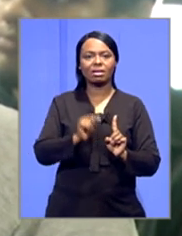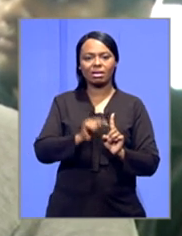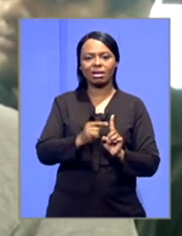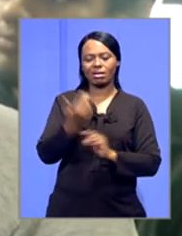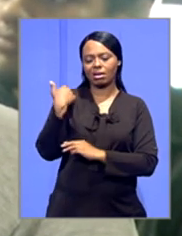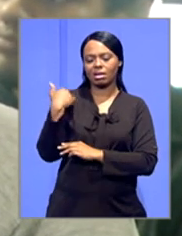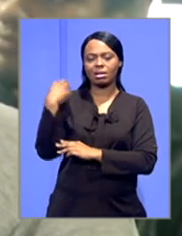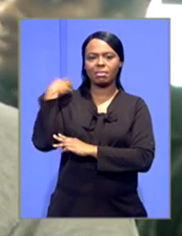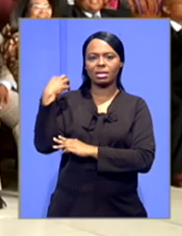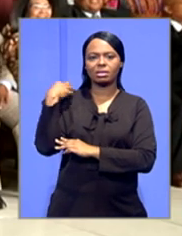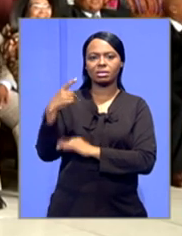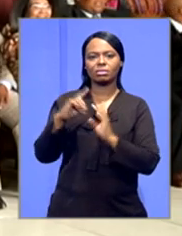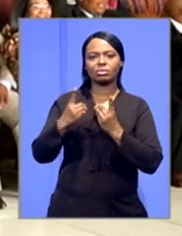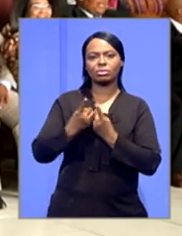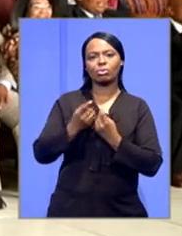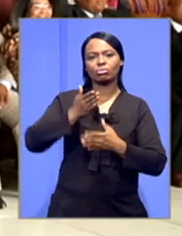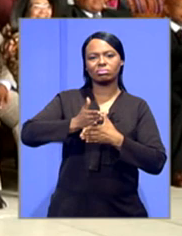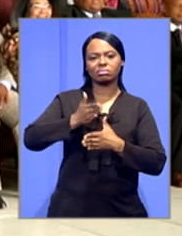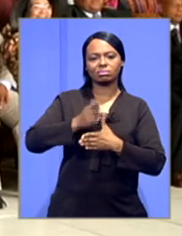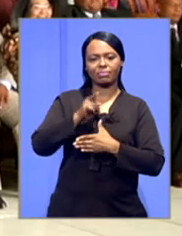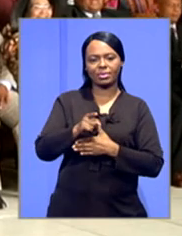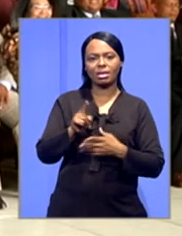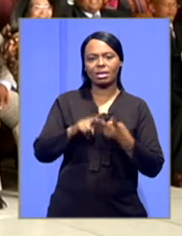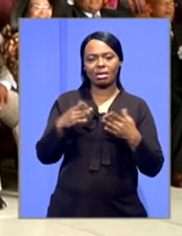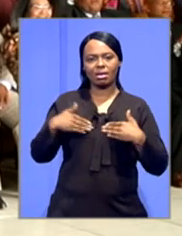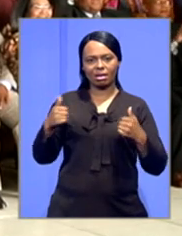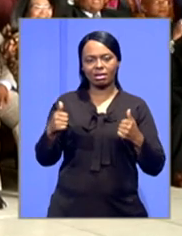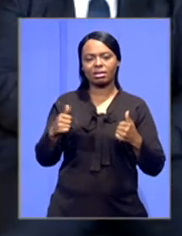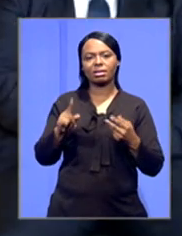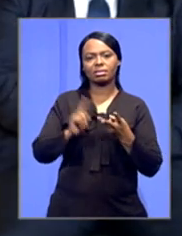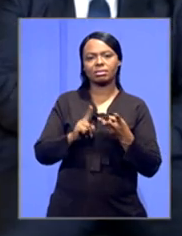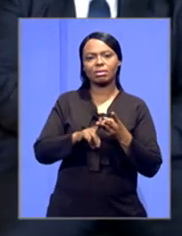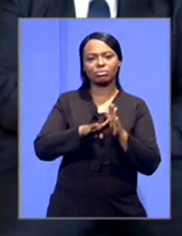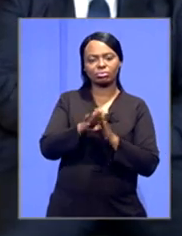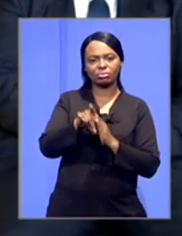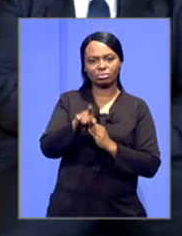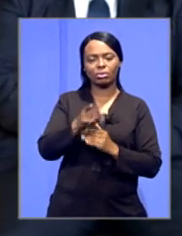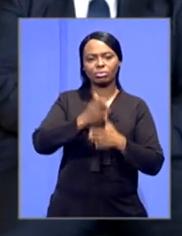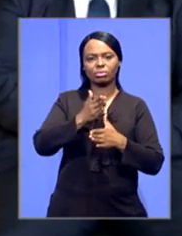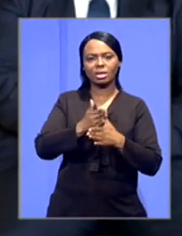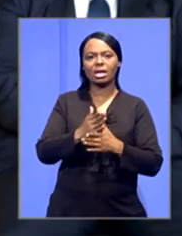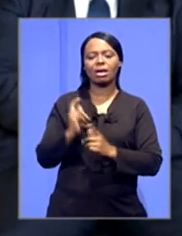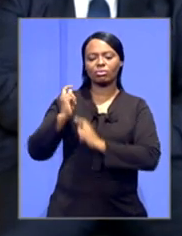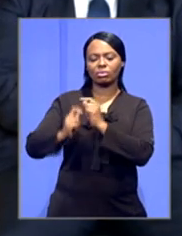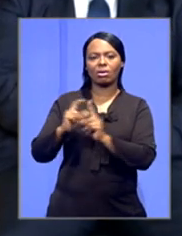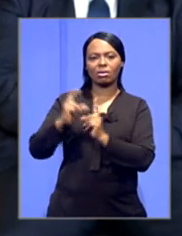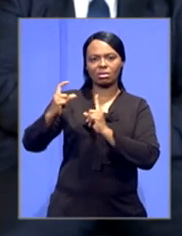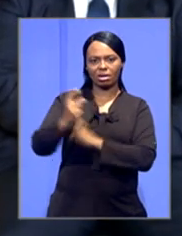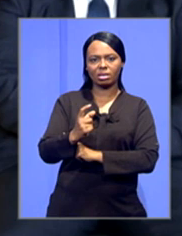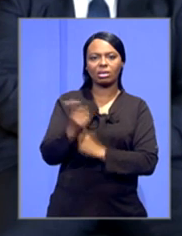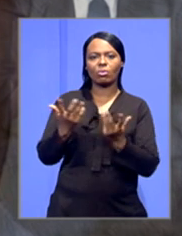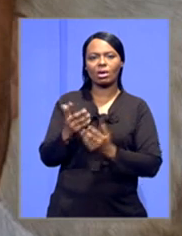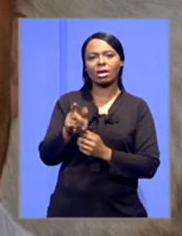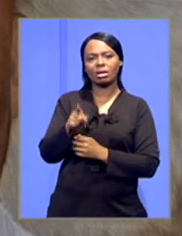la mehleng la mafapha a mesebetsi ya setšhaba, bophelo, ntshetsopele ya setšhaba le bonono le setso provinceng ya Kapa